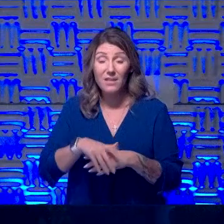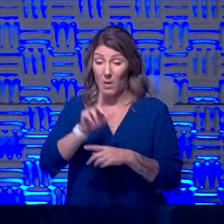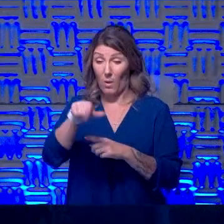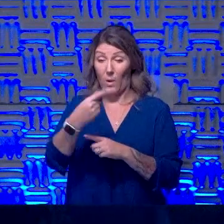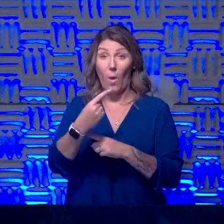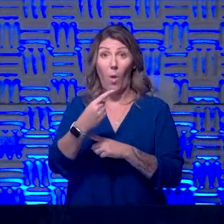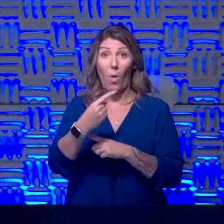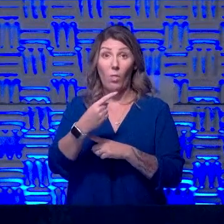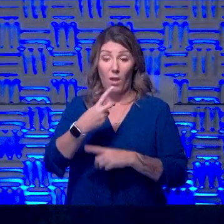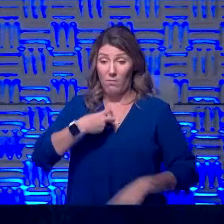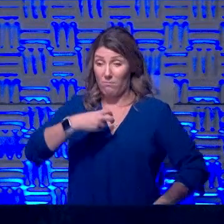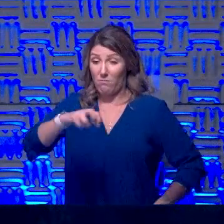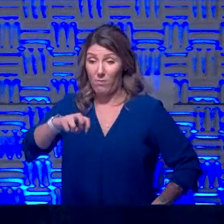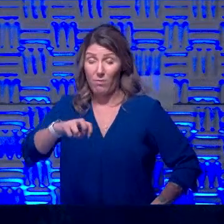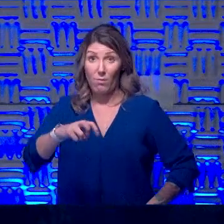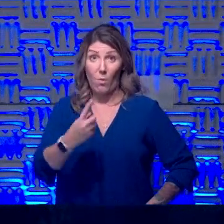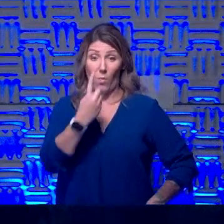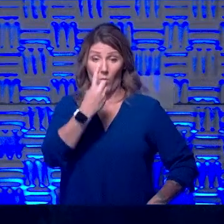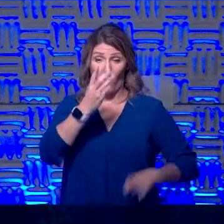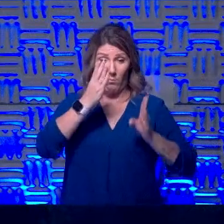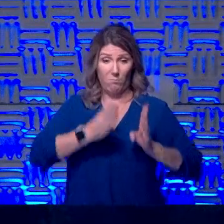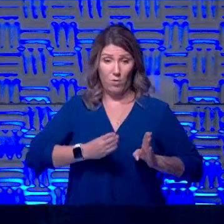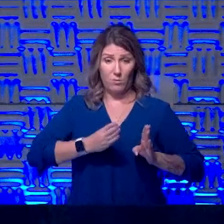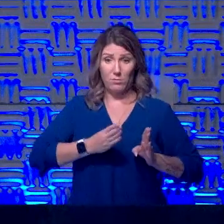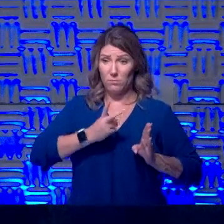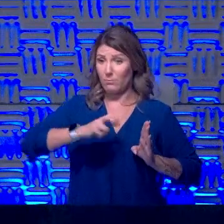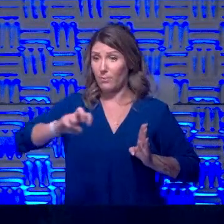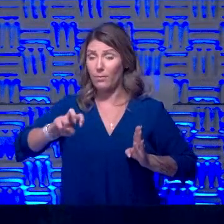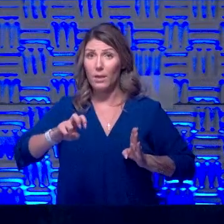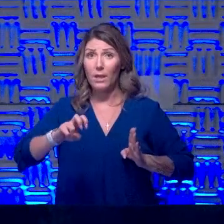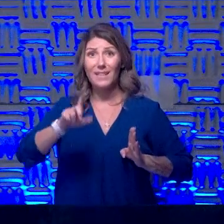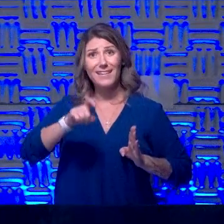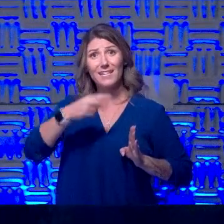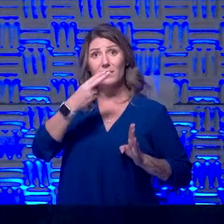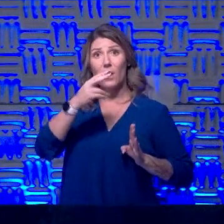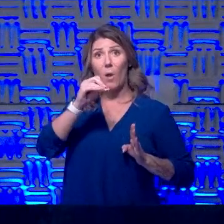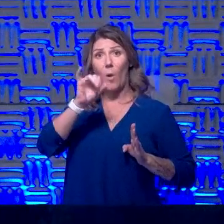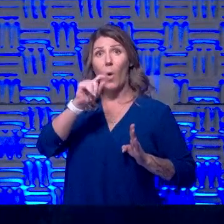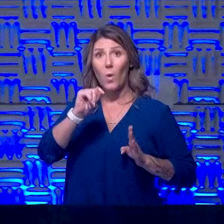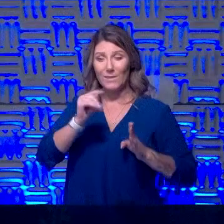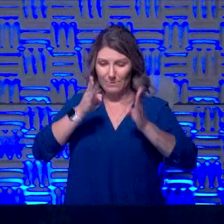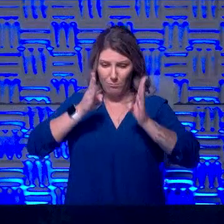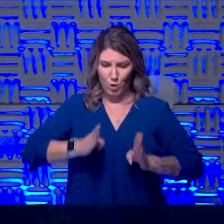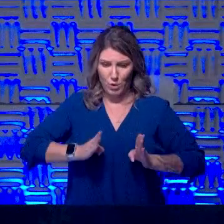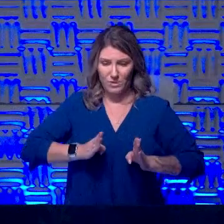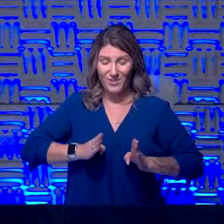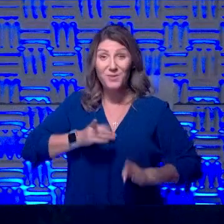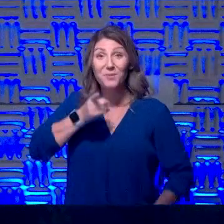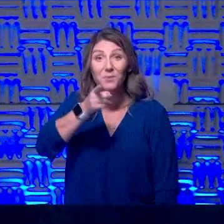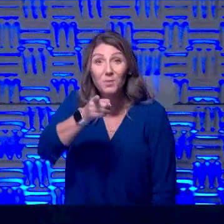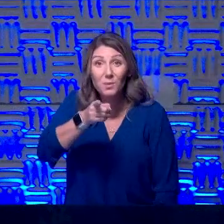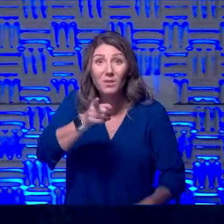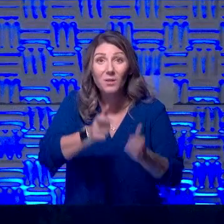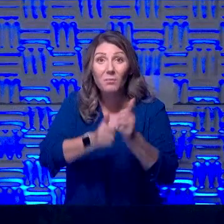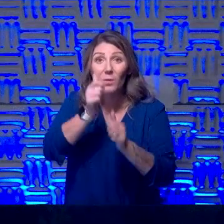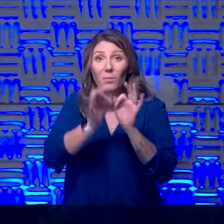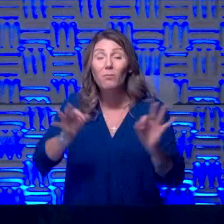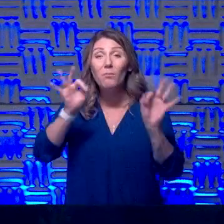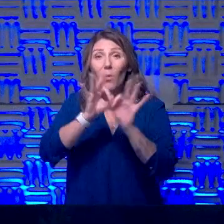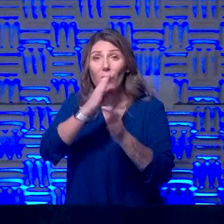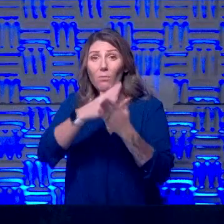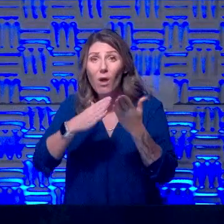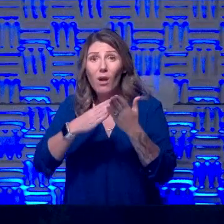one person to another as long as it has a host, and that makes you the key part of that story.